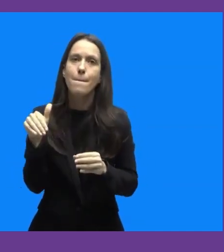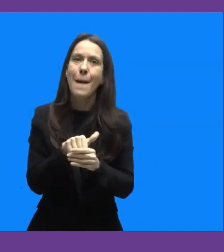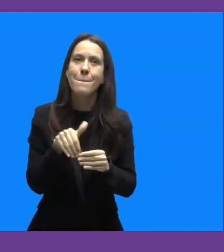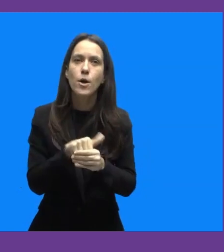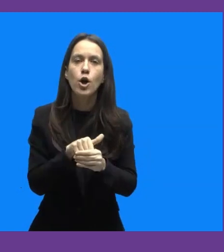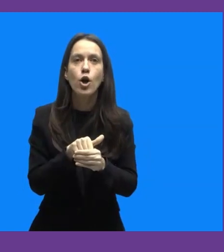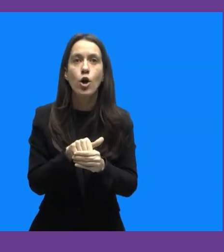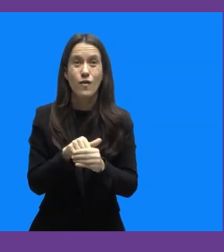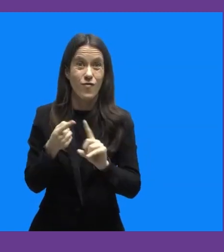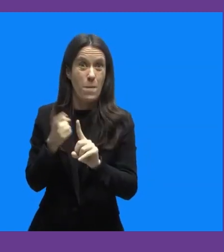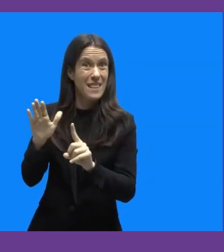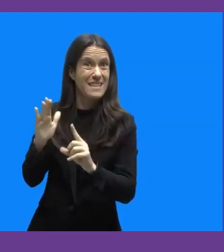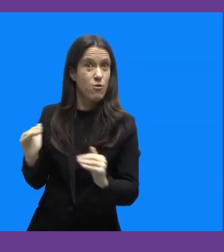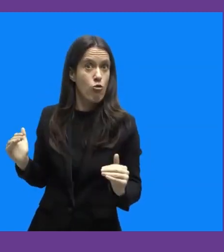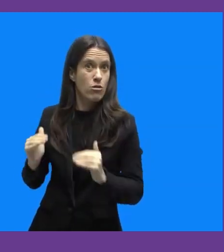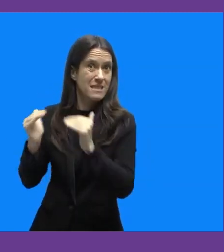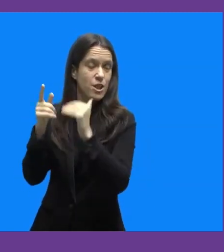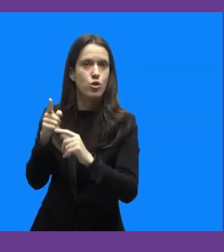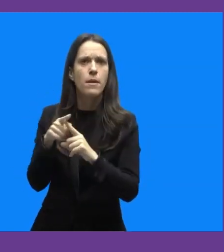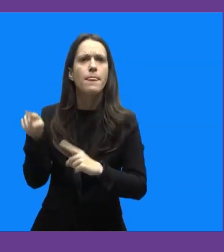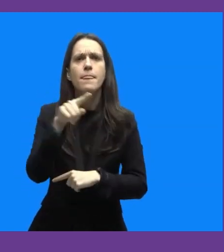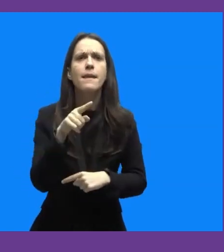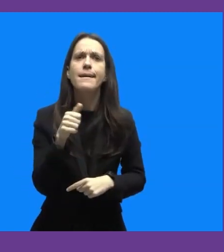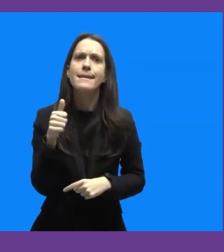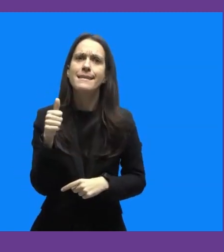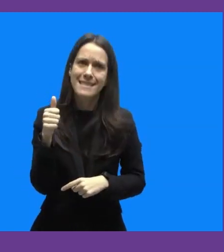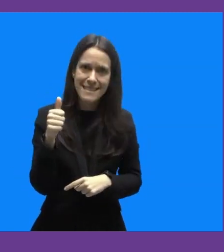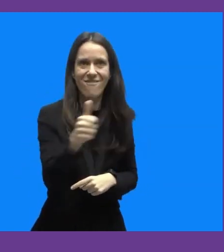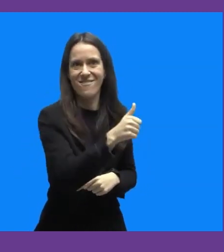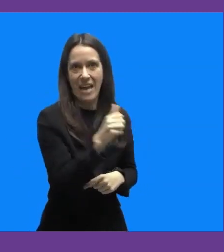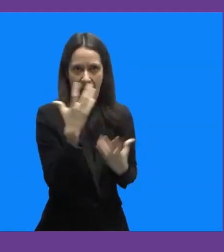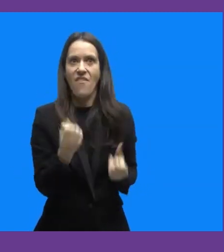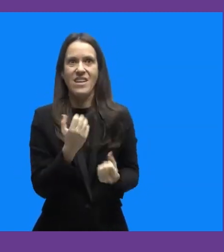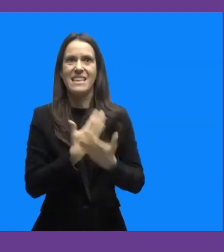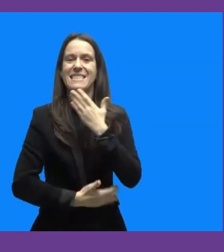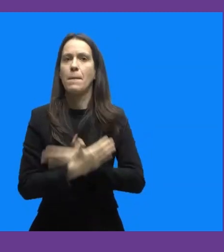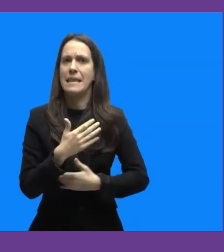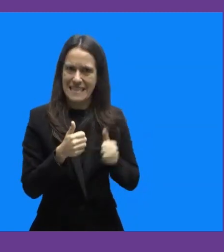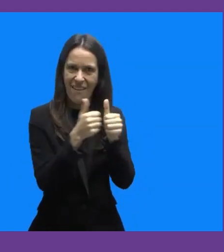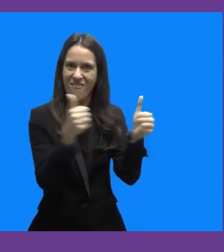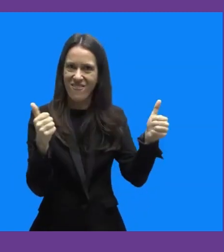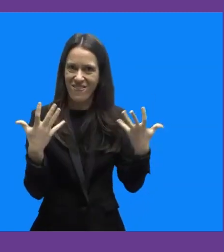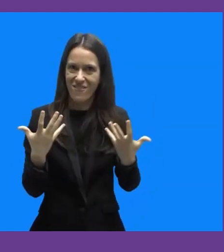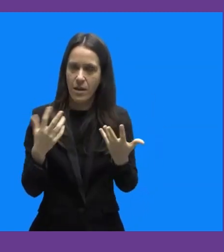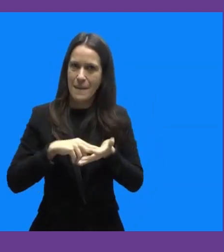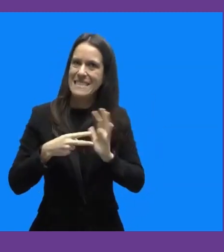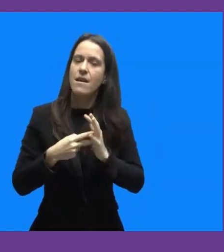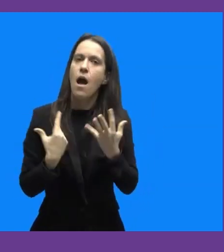those organizations were also themselves people with disabilities. So we had on that